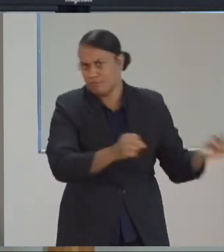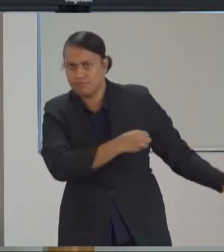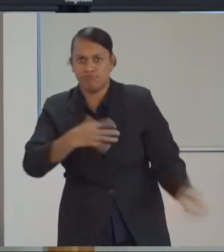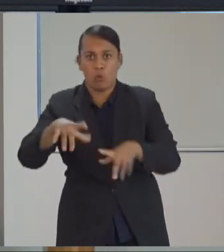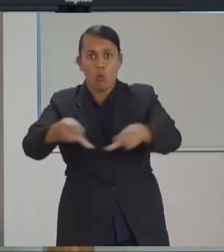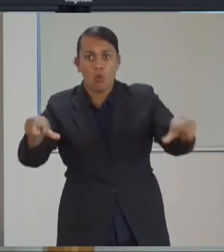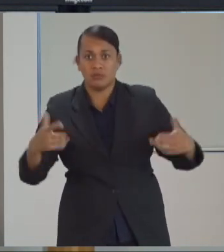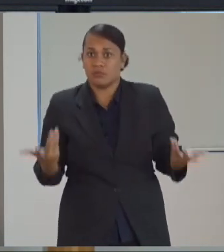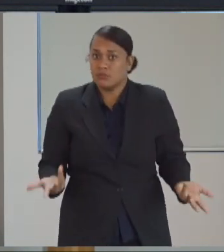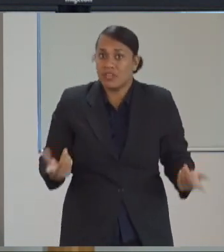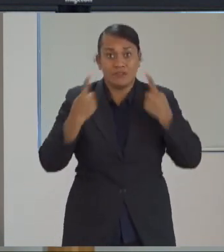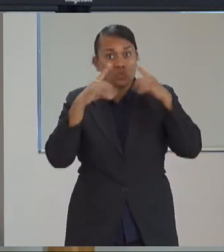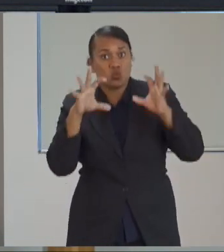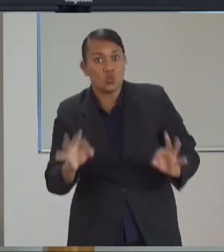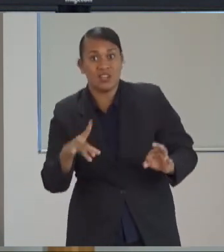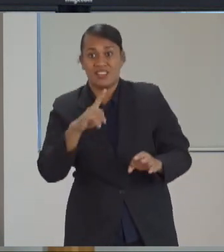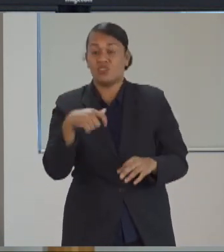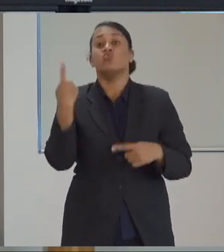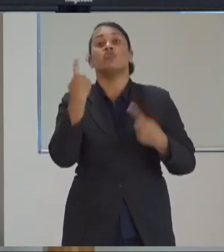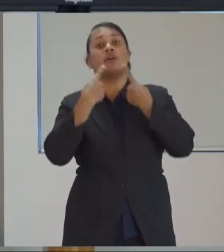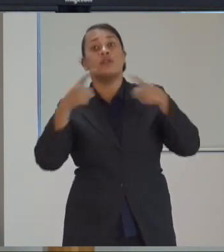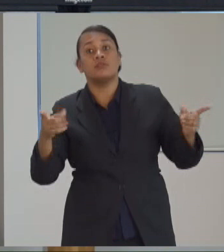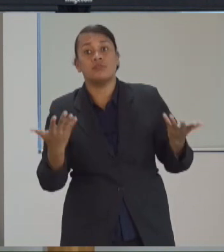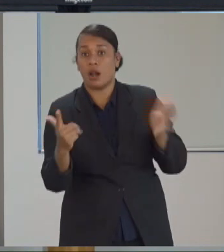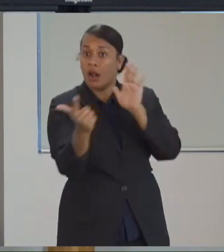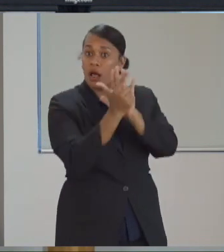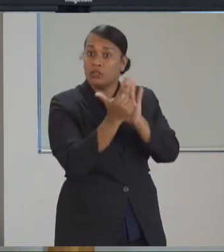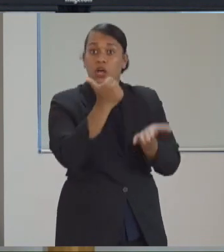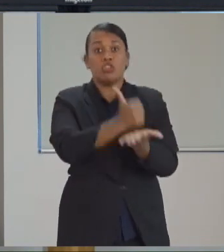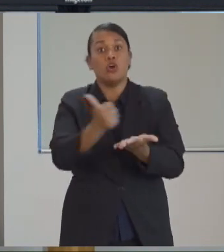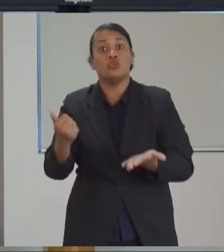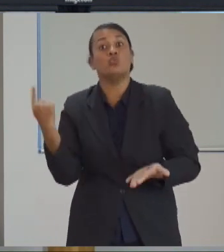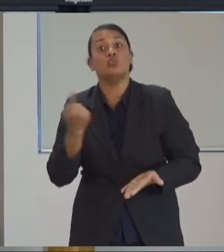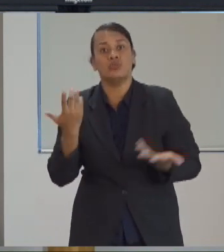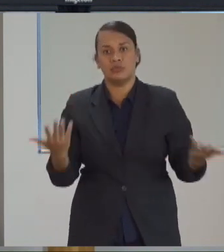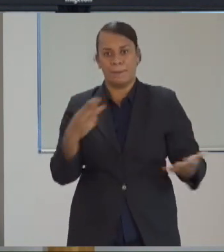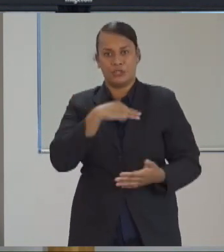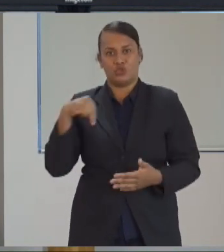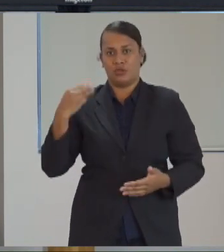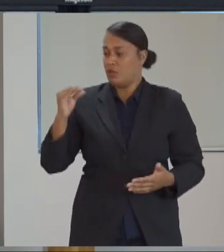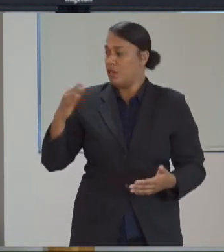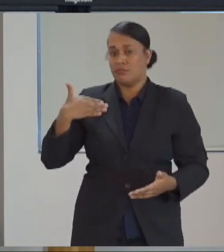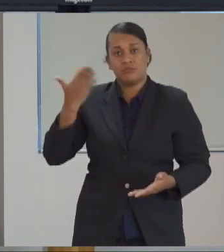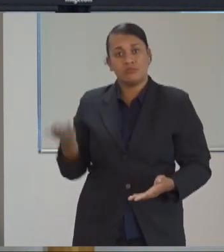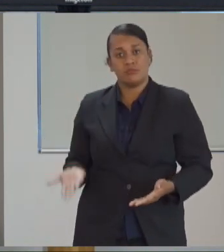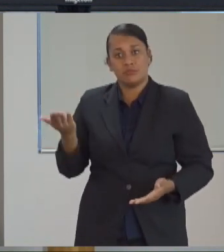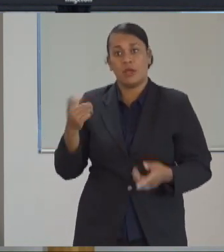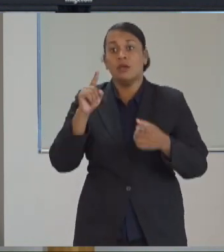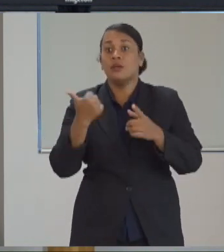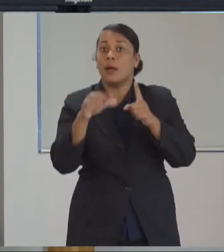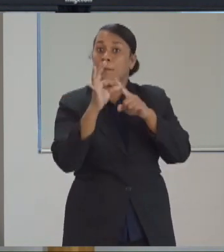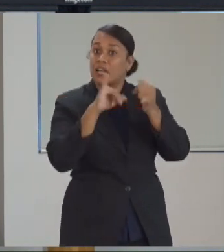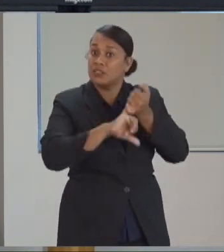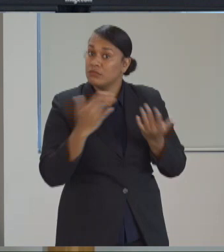Regardless of who announces these directives, legal authority rests with the Minister for Health and the Permanent Secretary for Health, which nobody